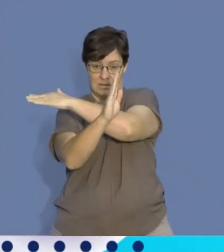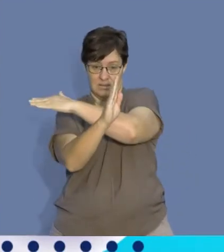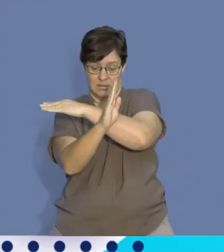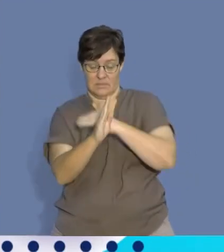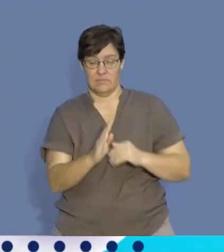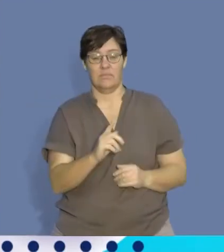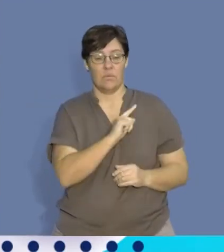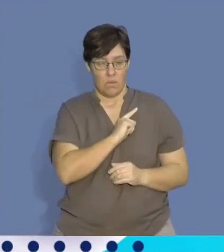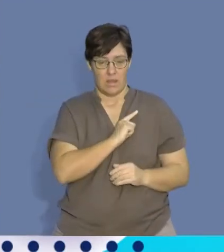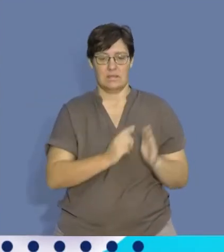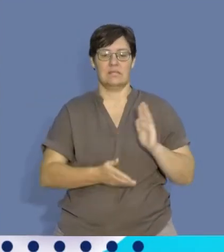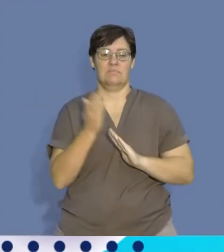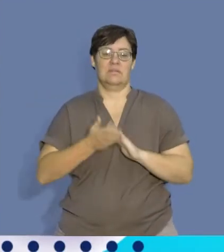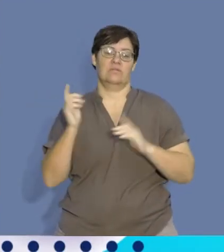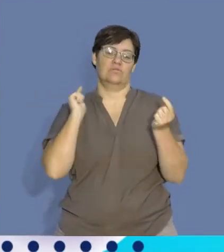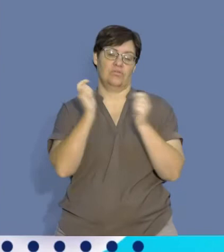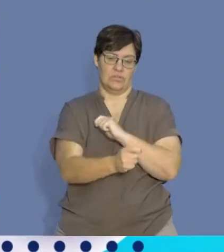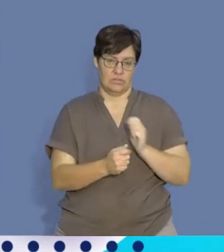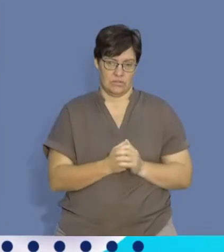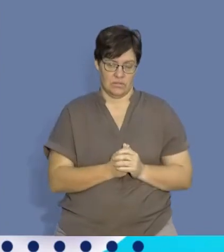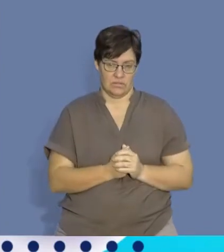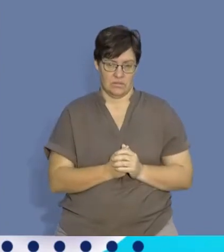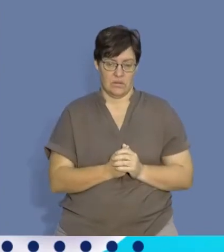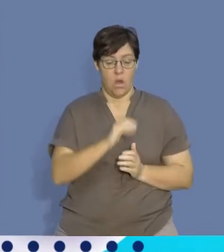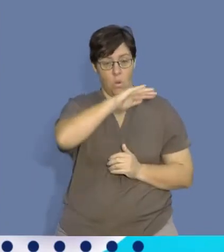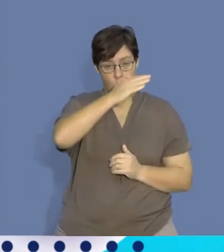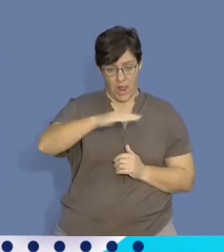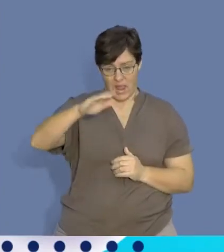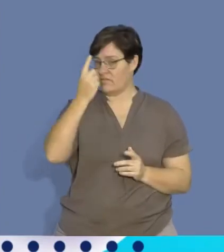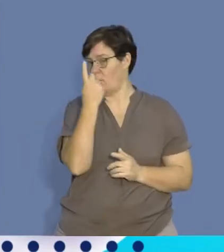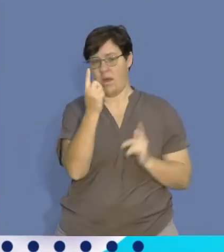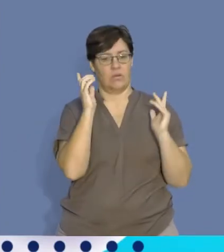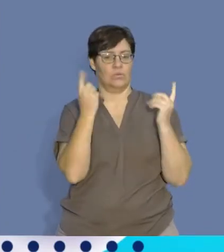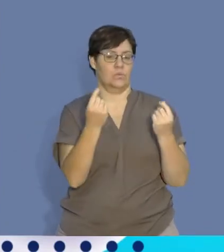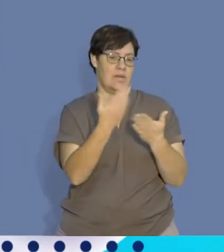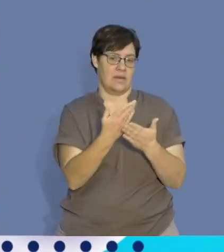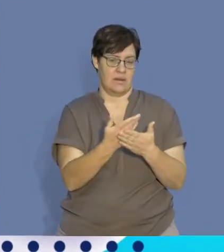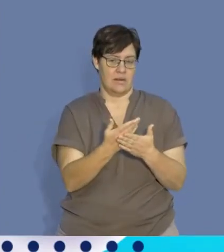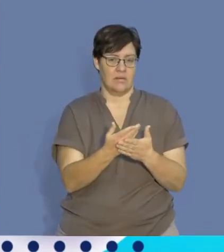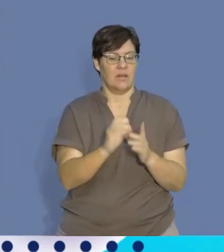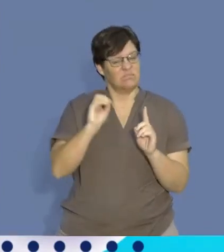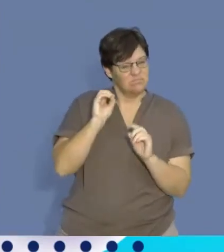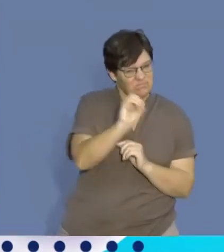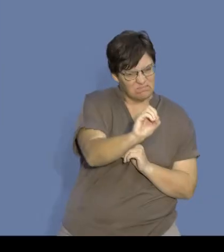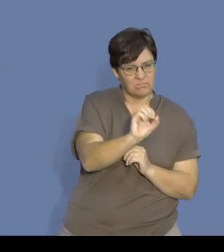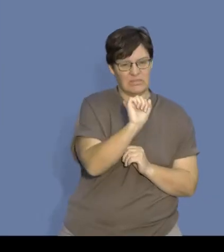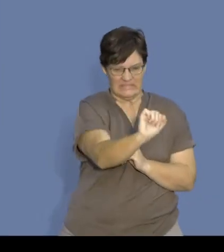because its speed is changing. Only waves can do that. It's a specific property of